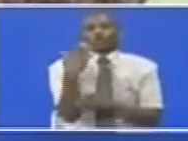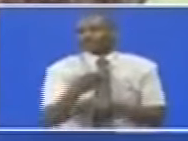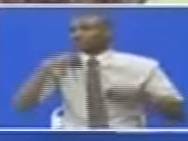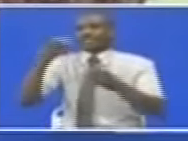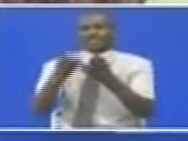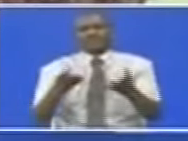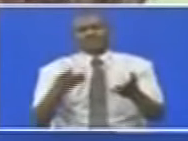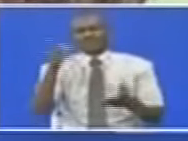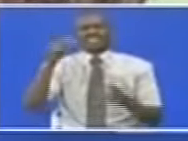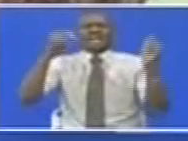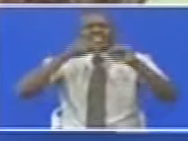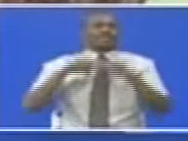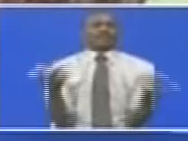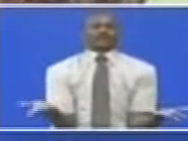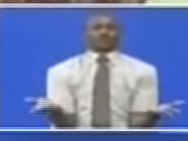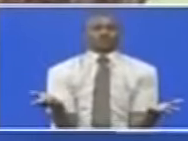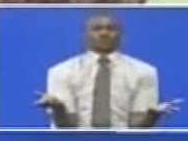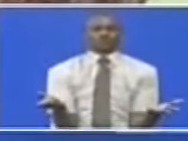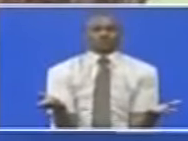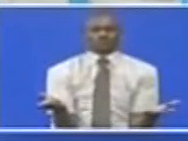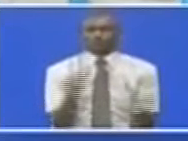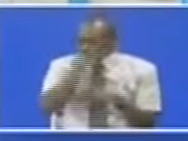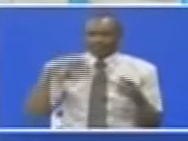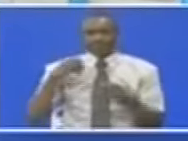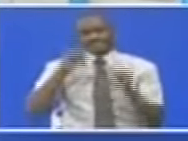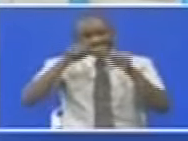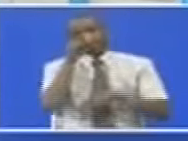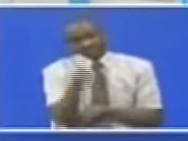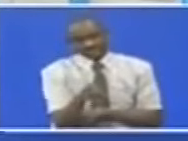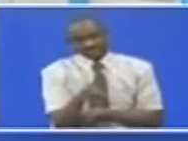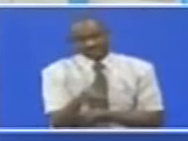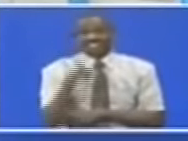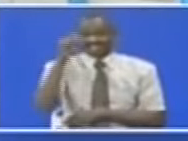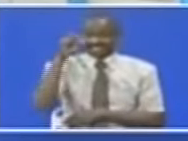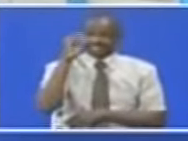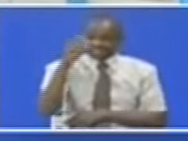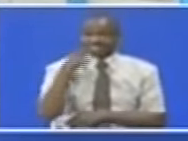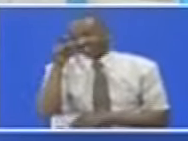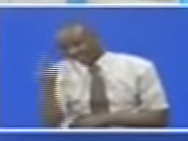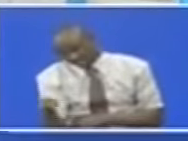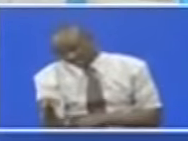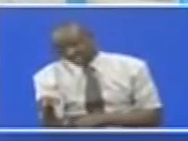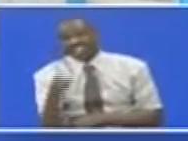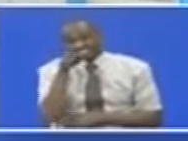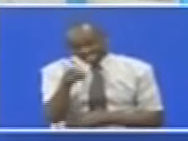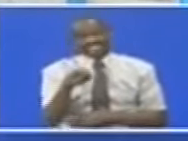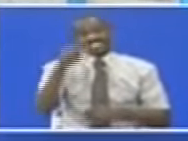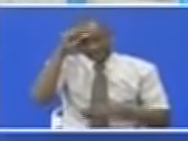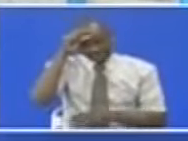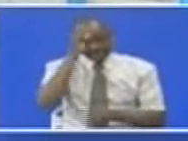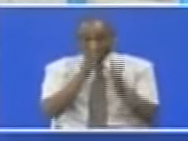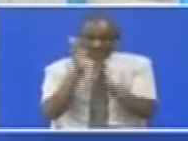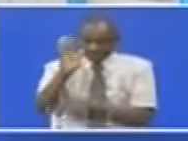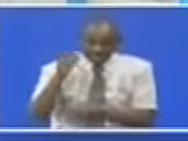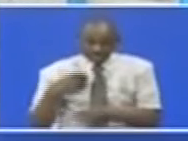that have not been agreed upon by the stakeholders. Now, the teachers' unions say this is just part of the government strategy